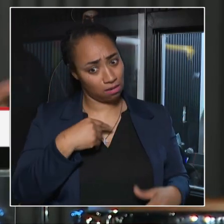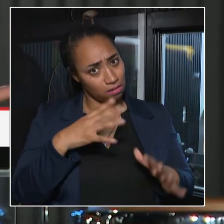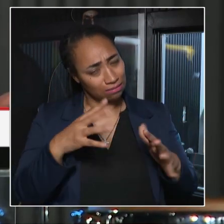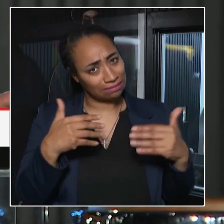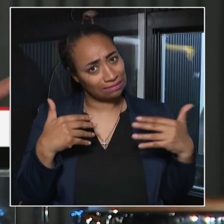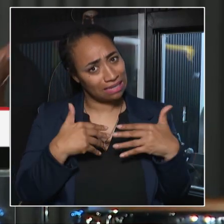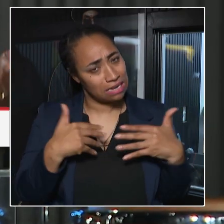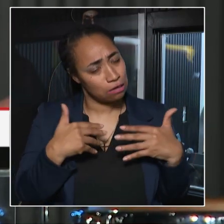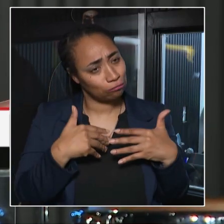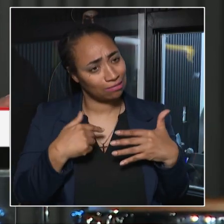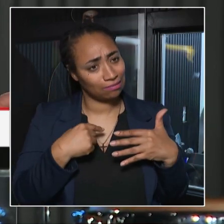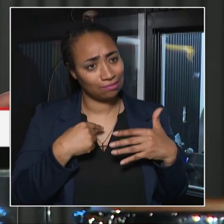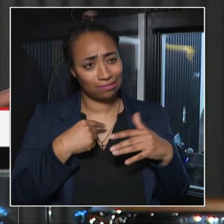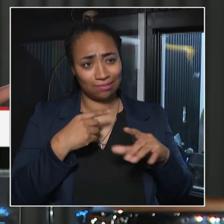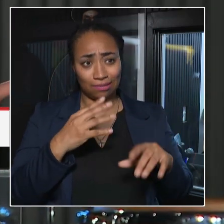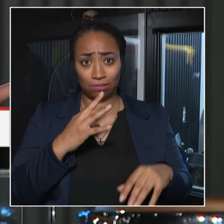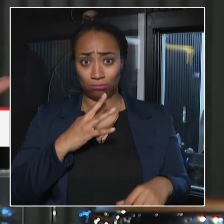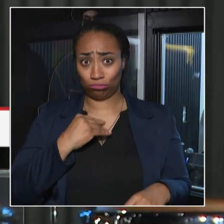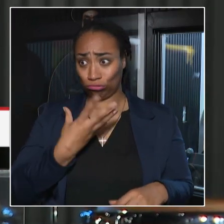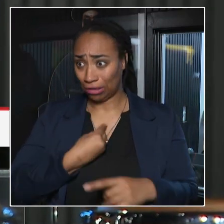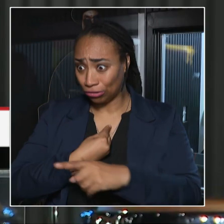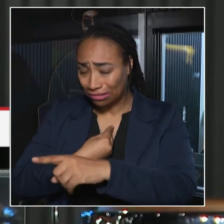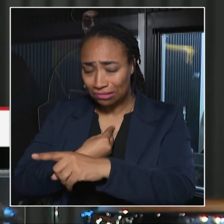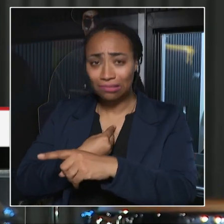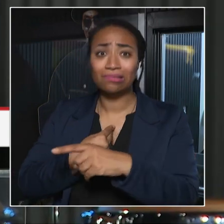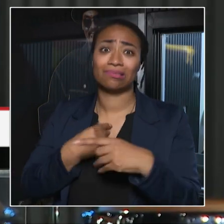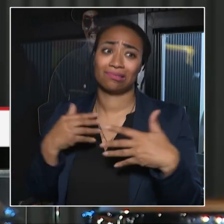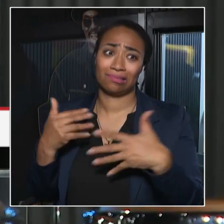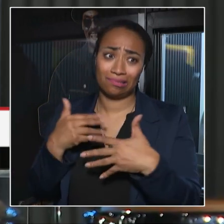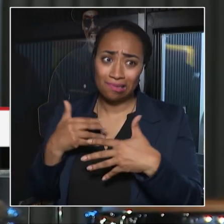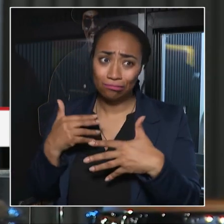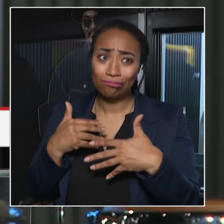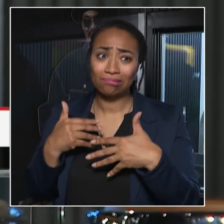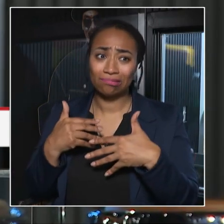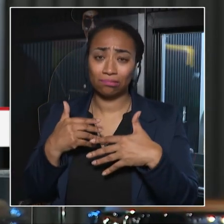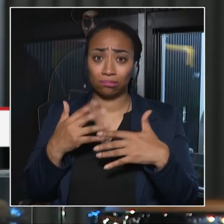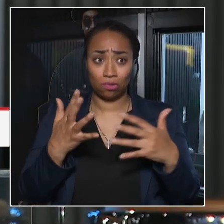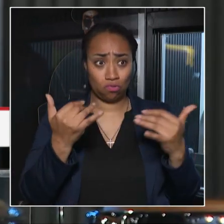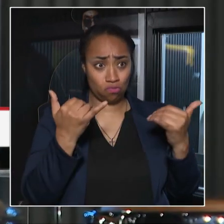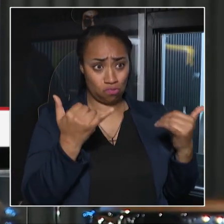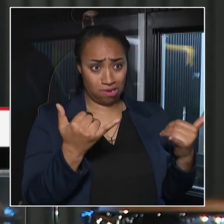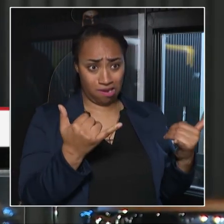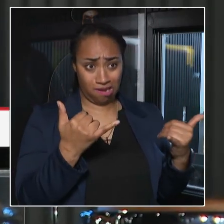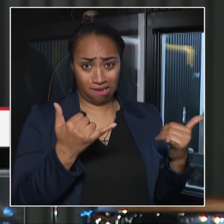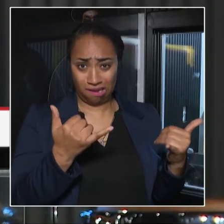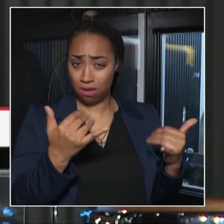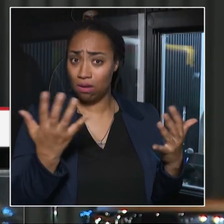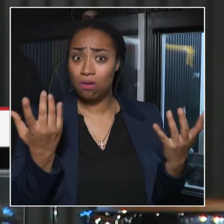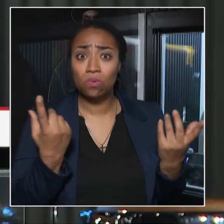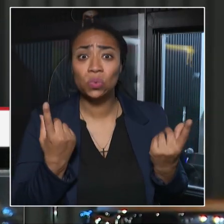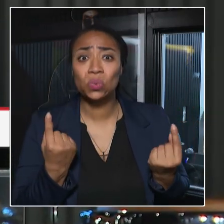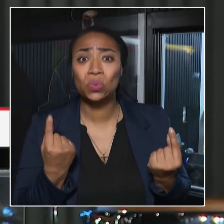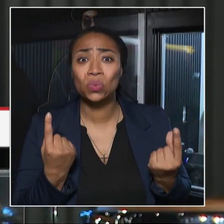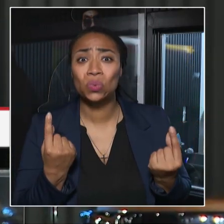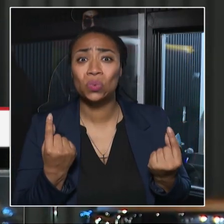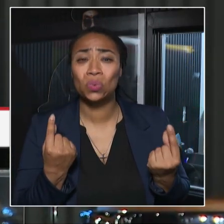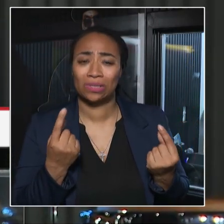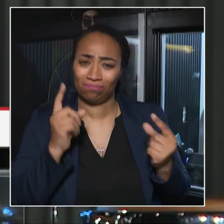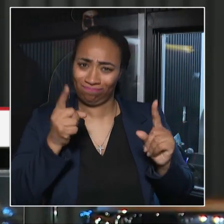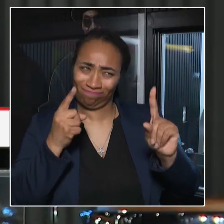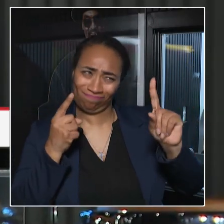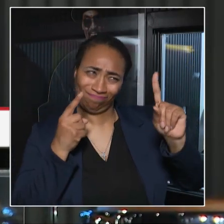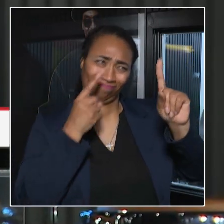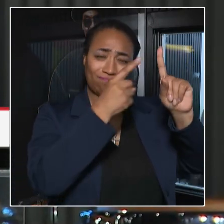like the definition of freedom. And so, and really, it just takes a hardcore person to push